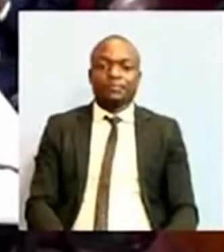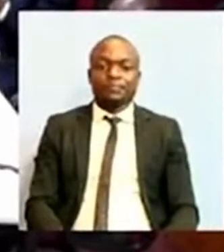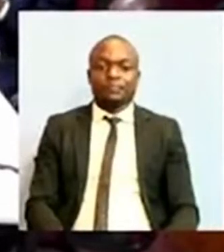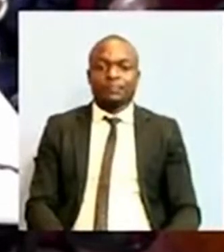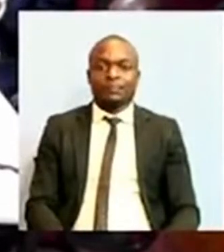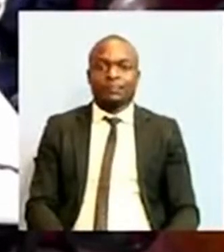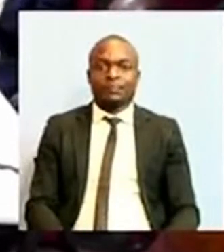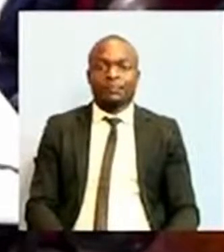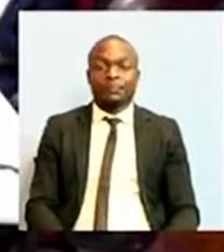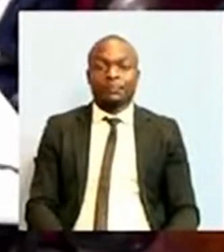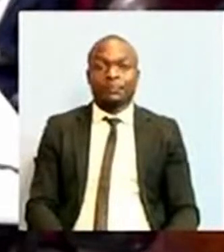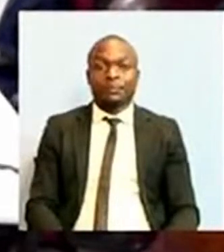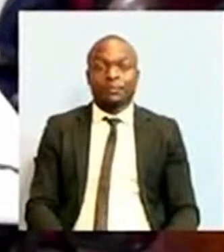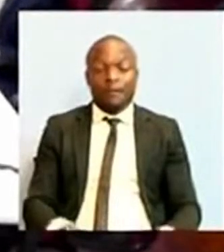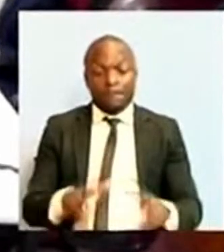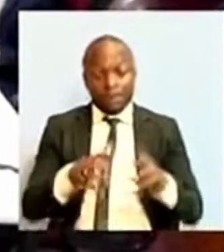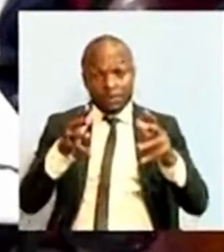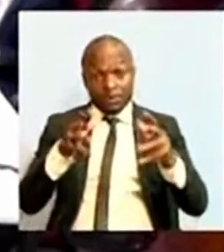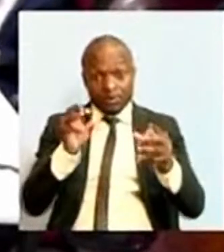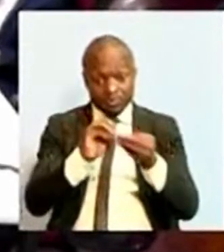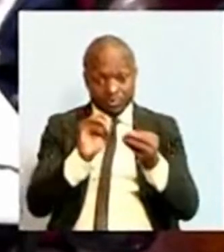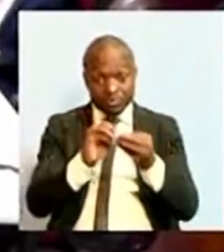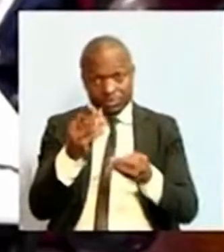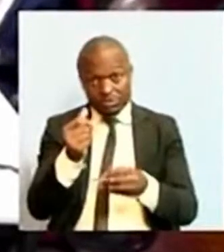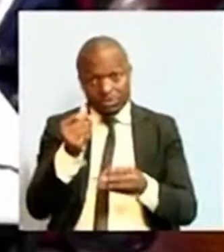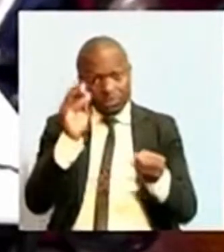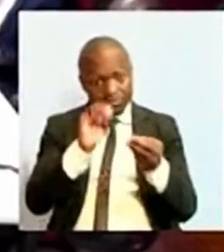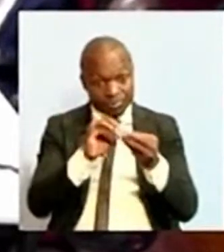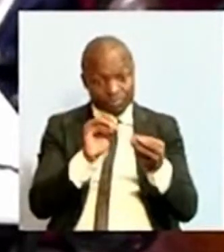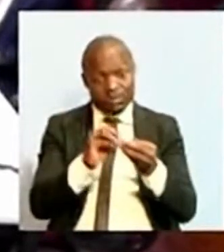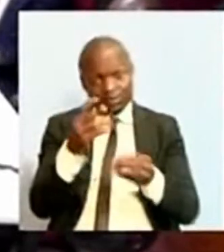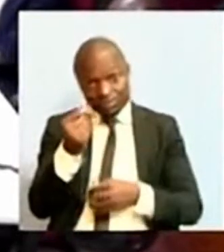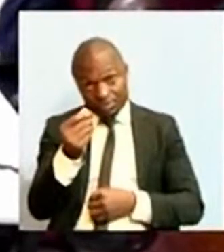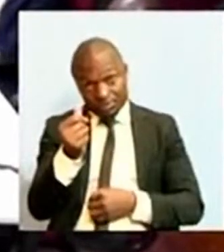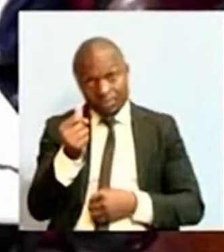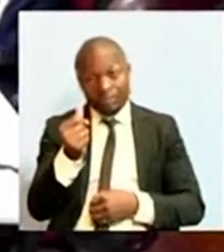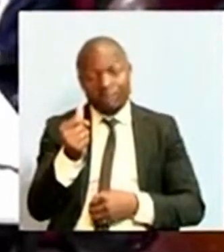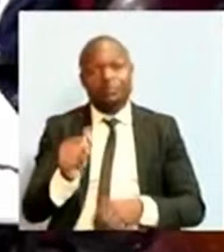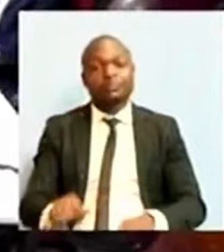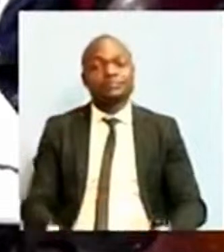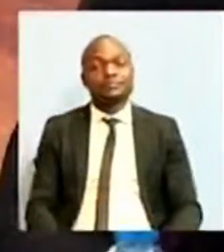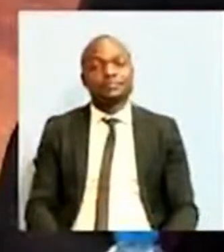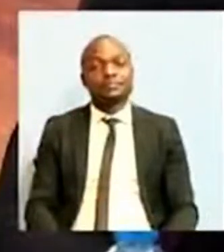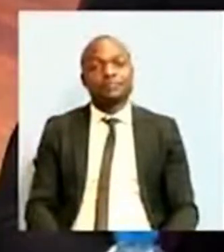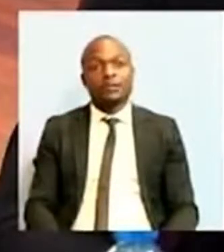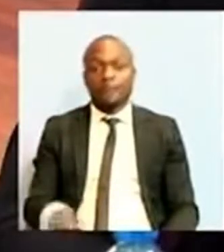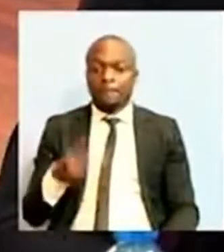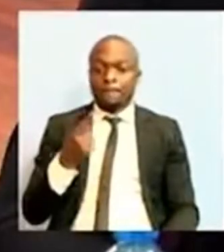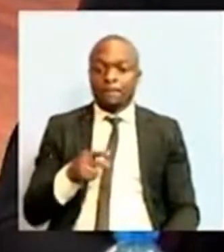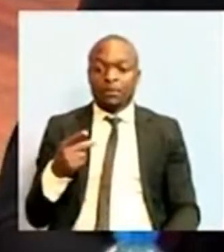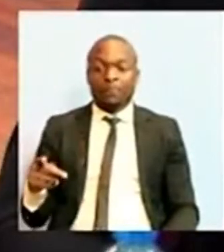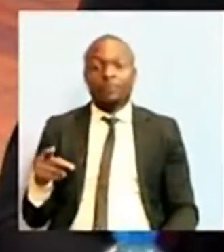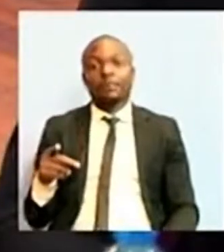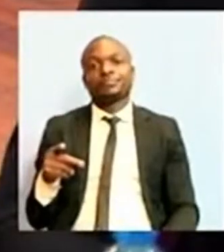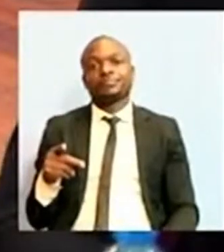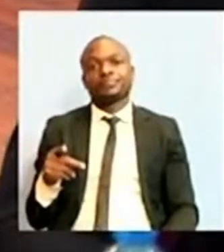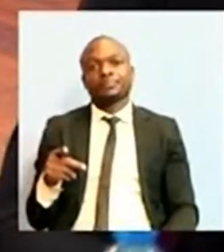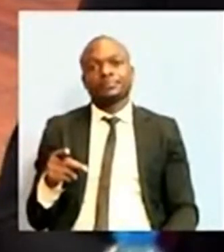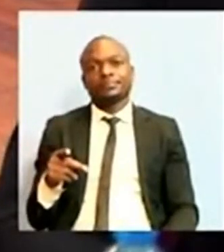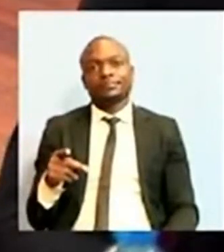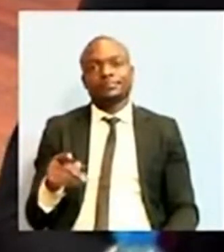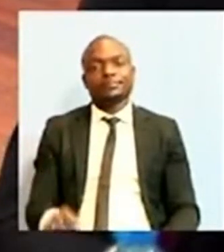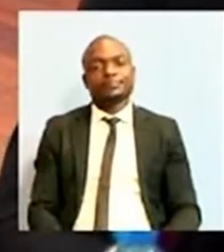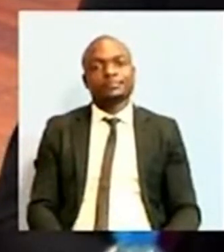boost a lot of revenue. As you may be aware, Chair, most of our revenue are based on the property rates. So,